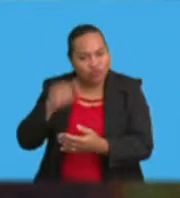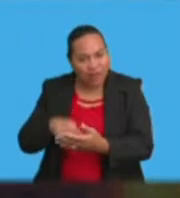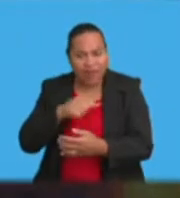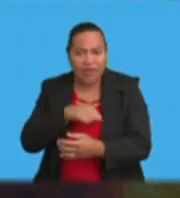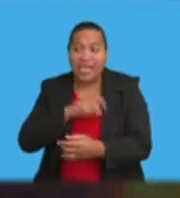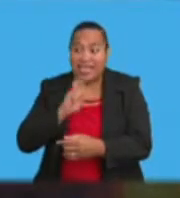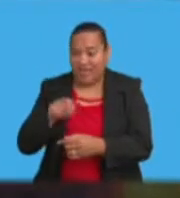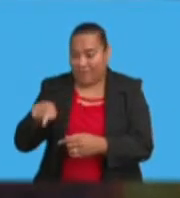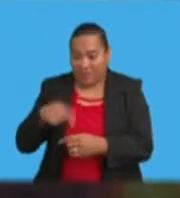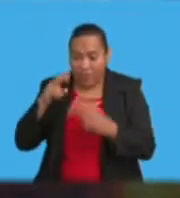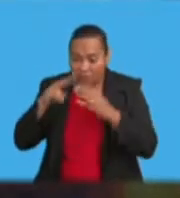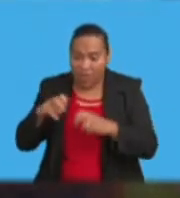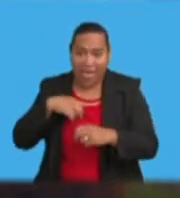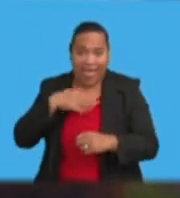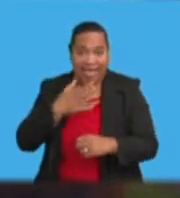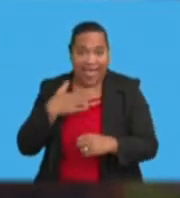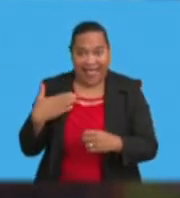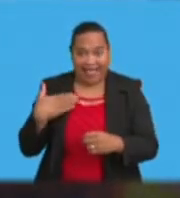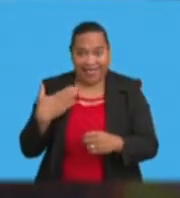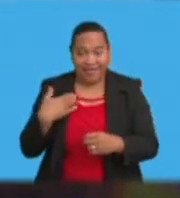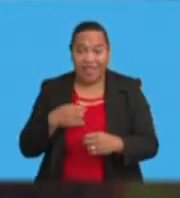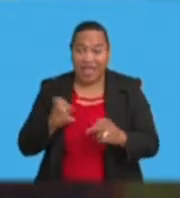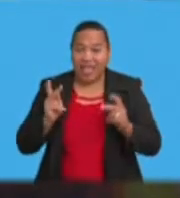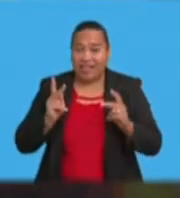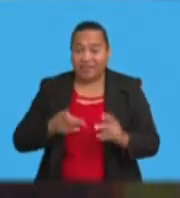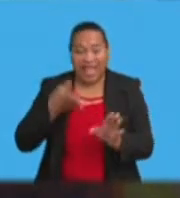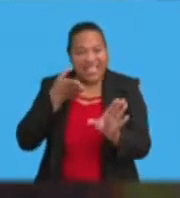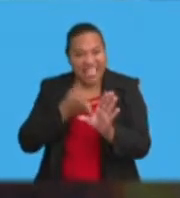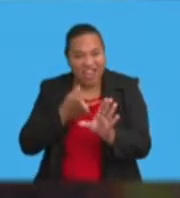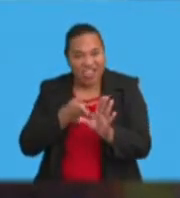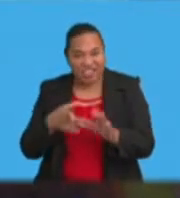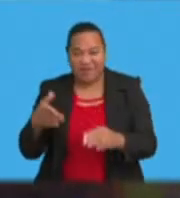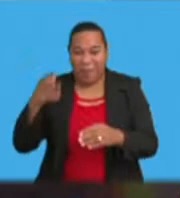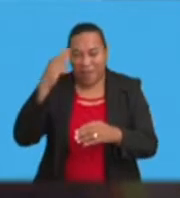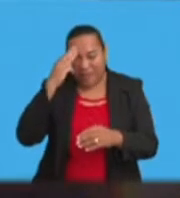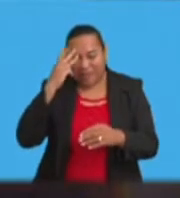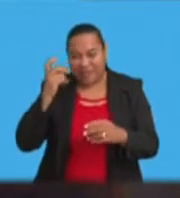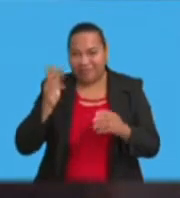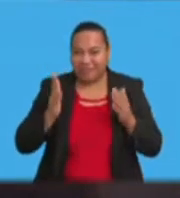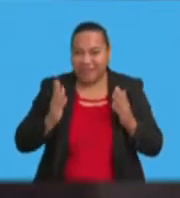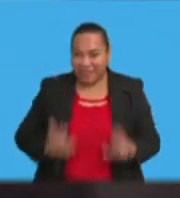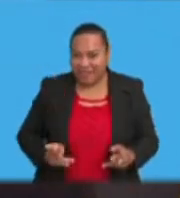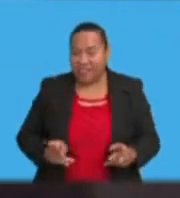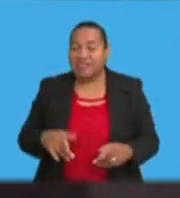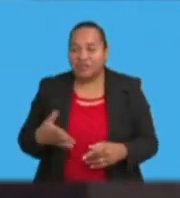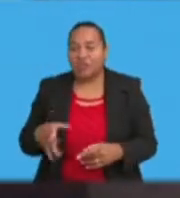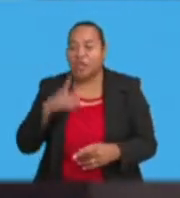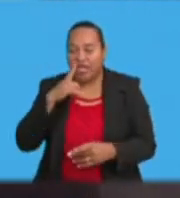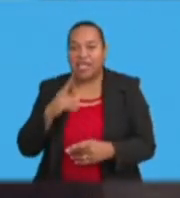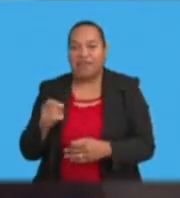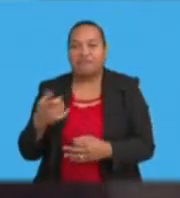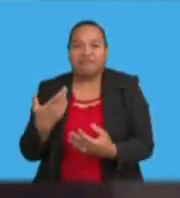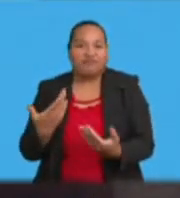healthy, if they're healthy psychologically, physically, mentally, all of that, they will be able to deliver the kinds of things that you need. One of the